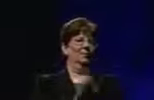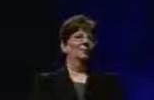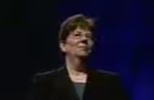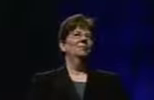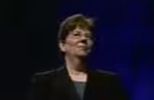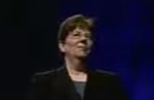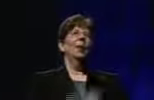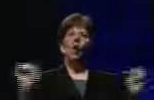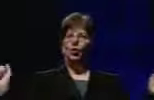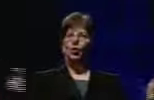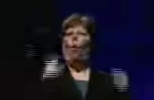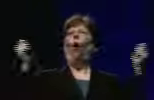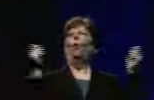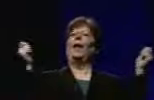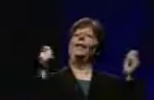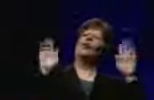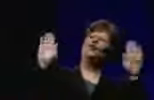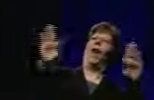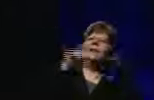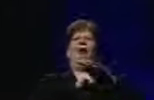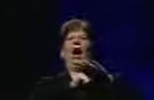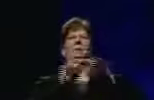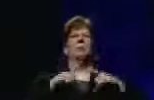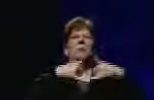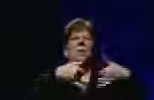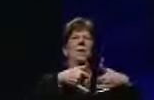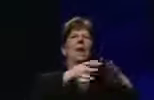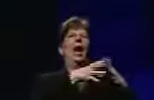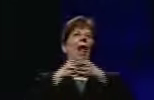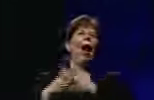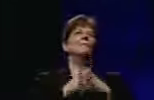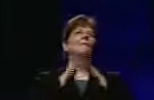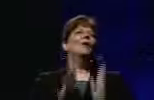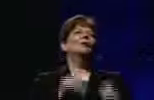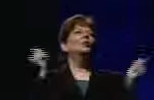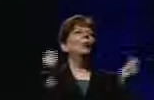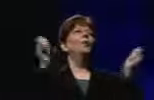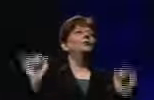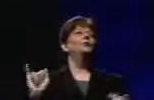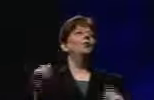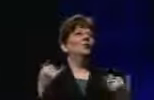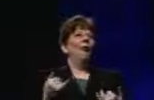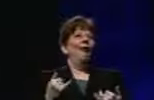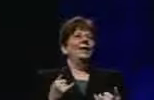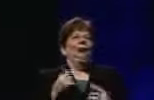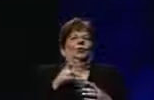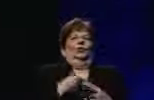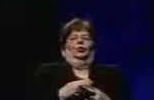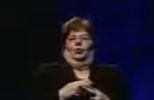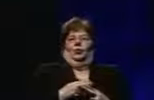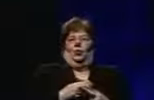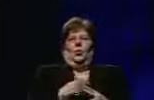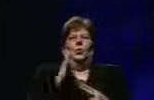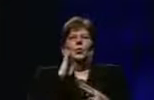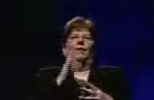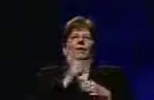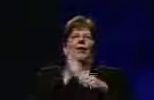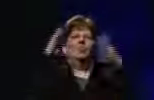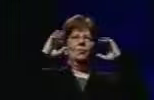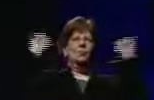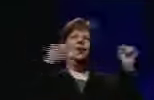You all win the Great Timing Award, and Americans are winners because right now we are one step closer to the